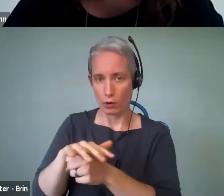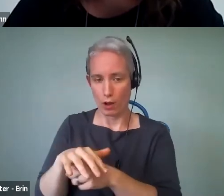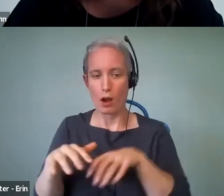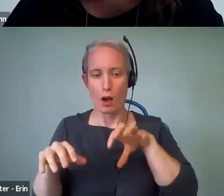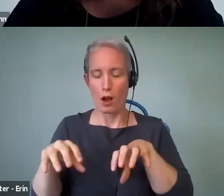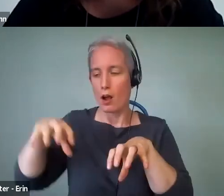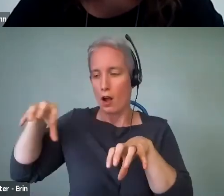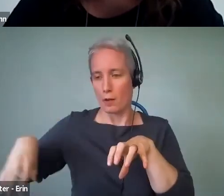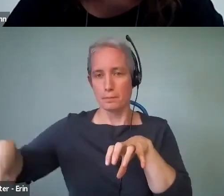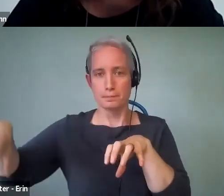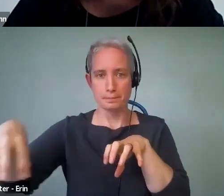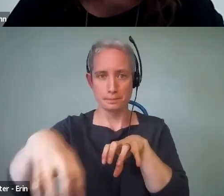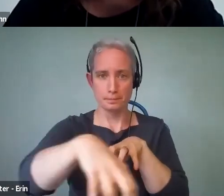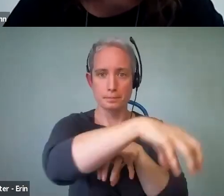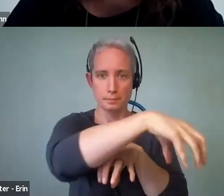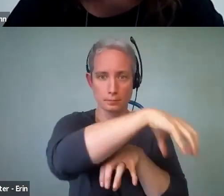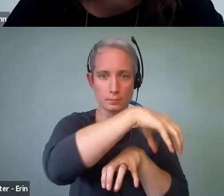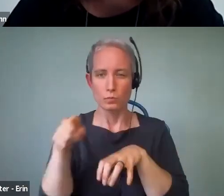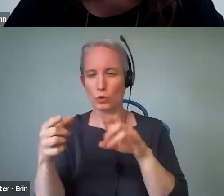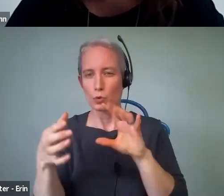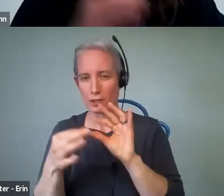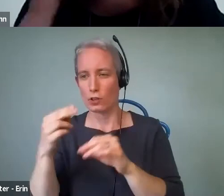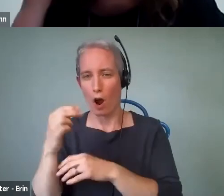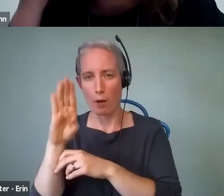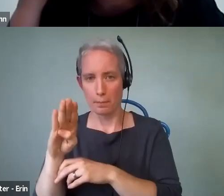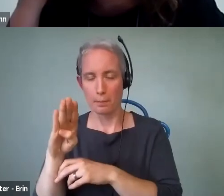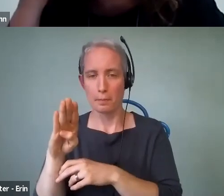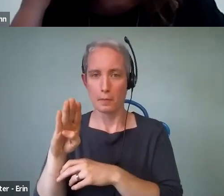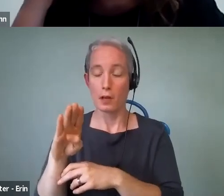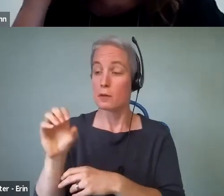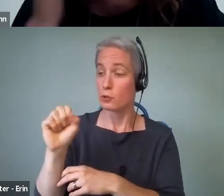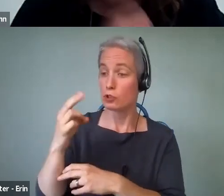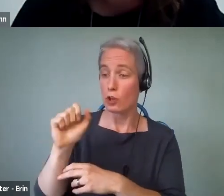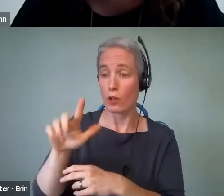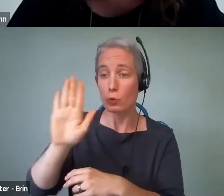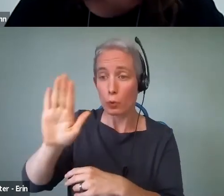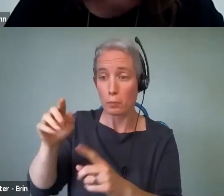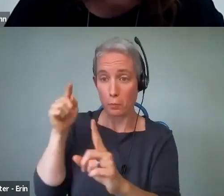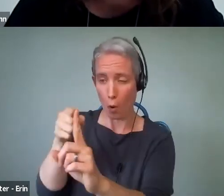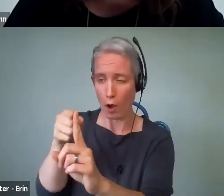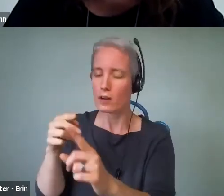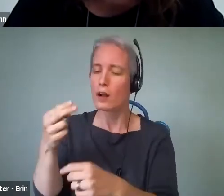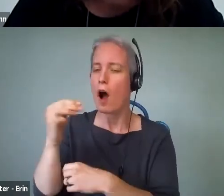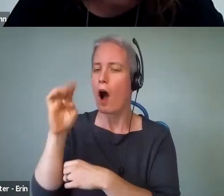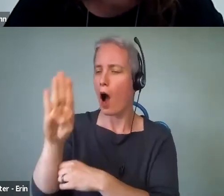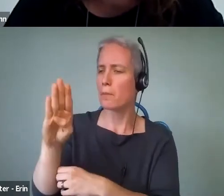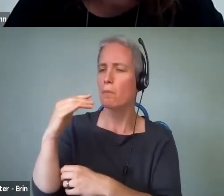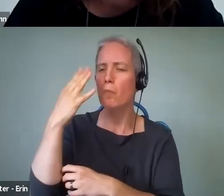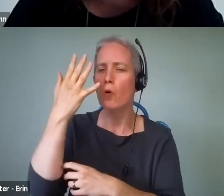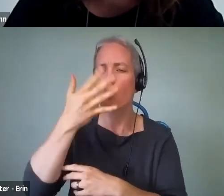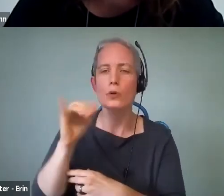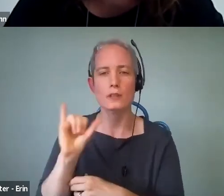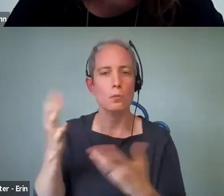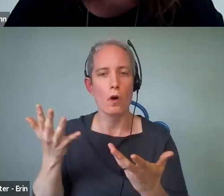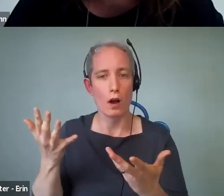hub. But to Shal's point, what's a hub mean? With one company, it could be 2 or 3